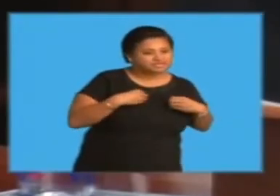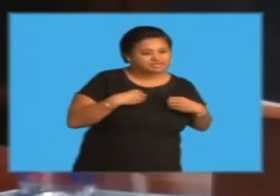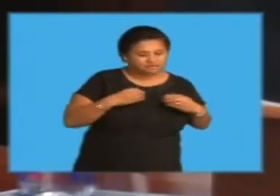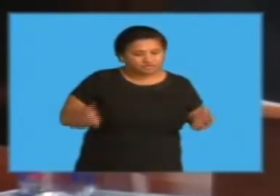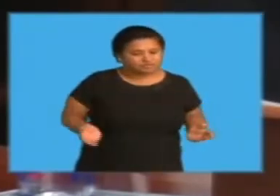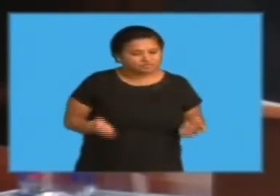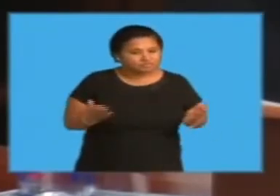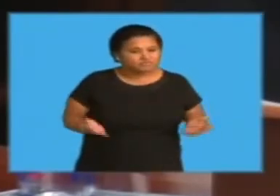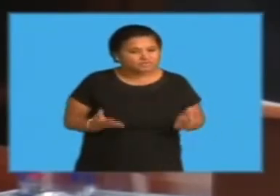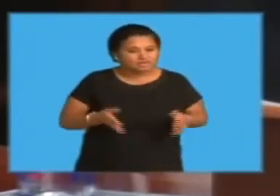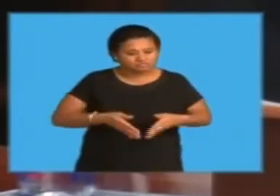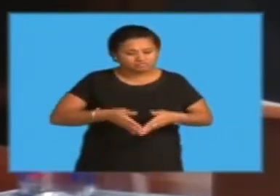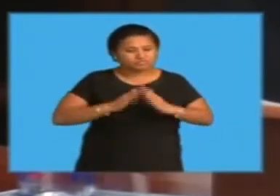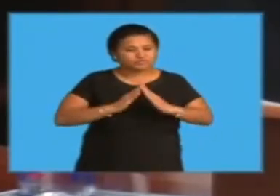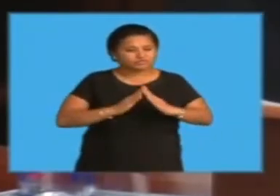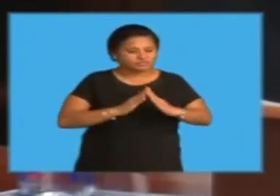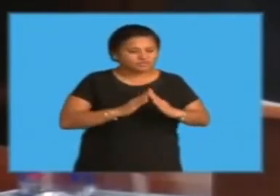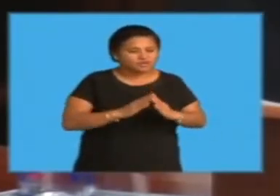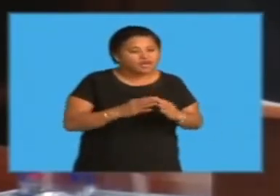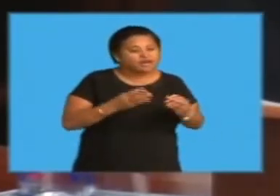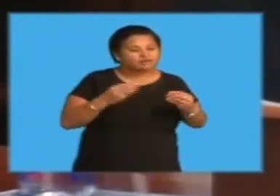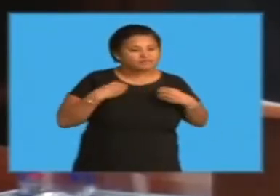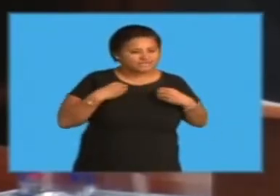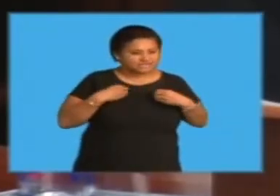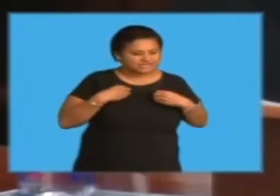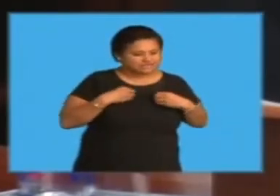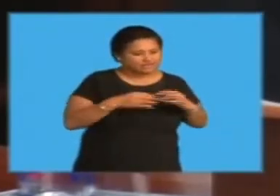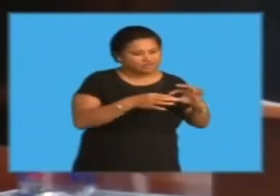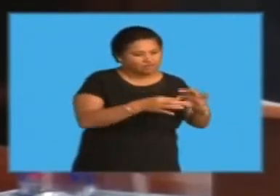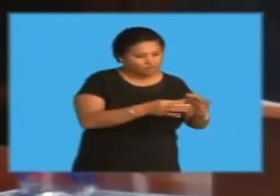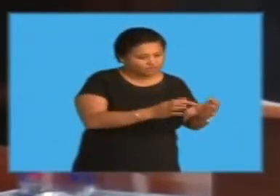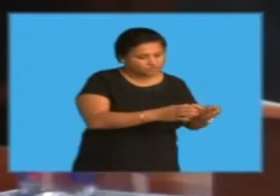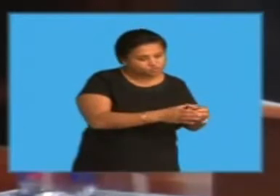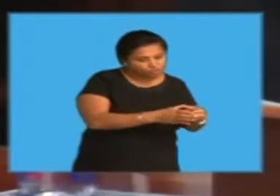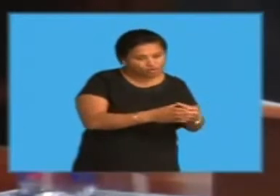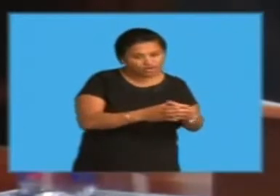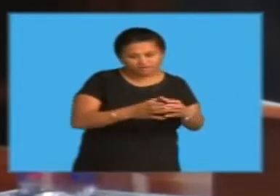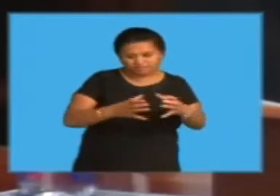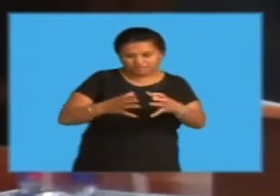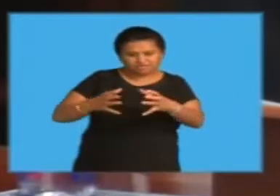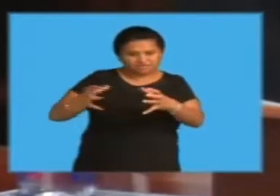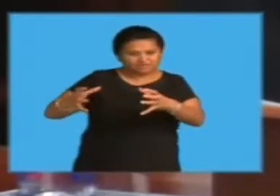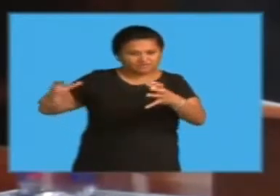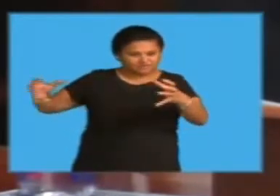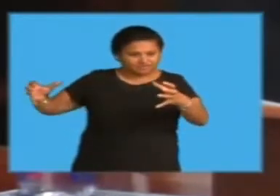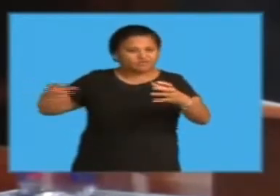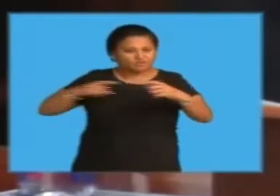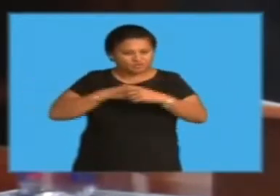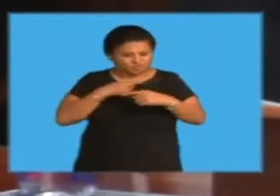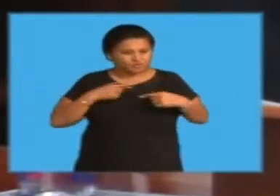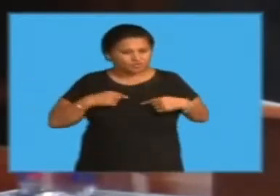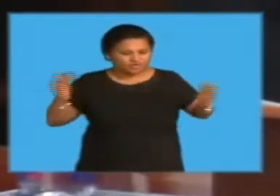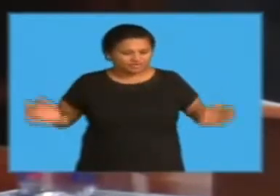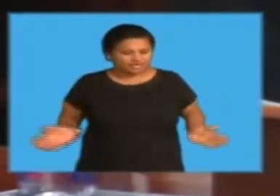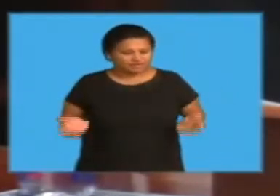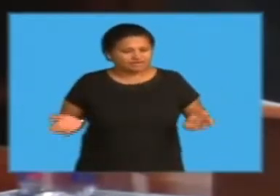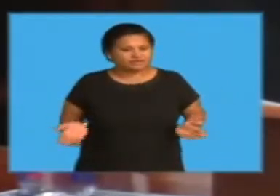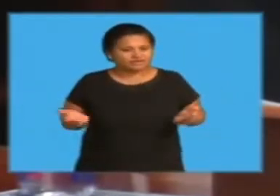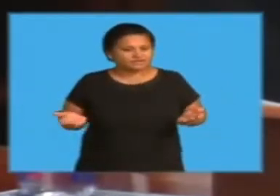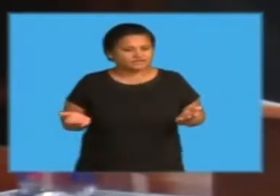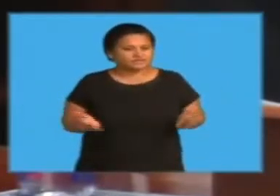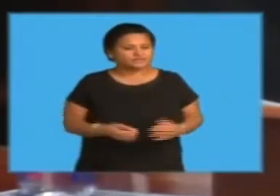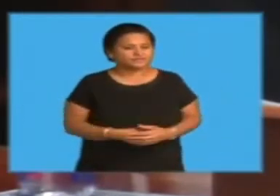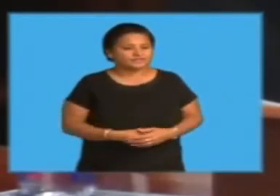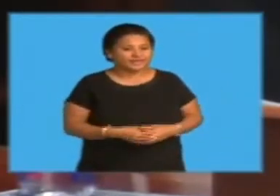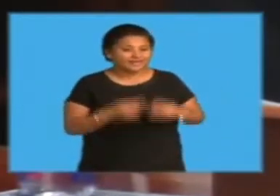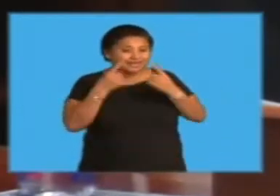at all levels in Fiji through the small and micro business grants, which is truly an investment in our people. It goes to